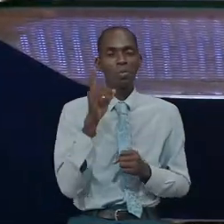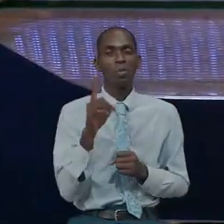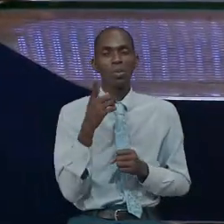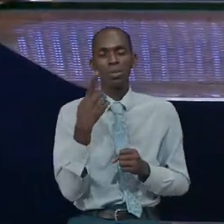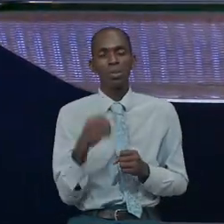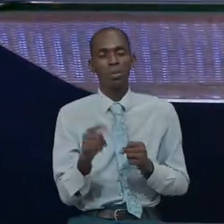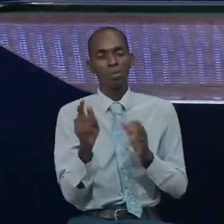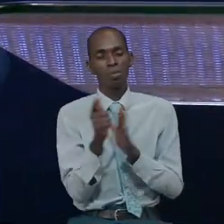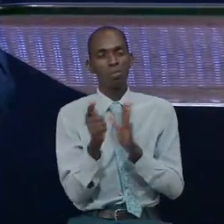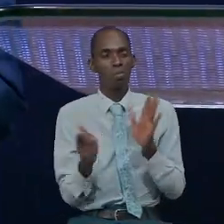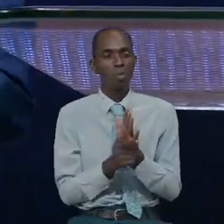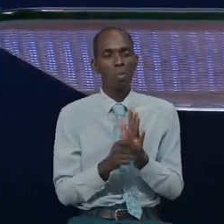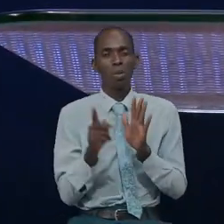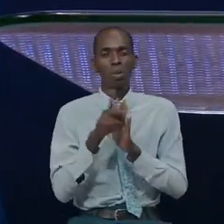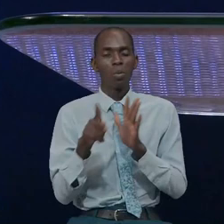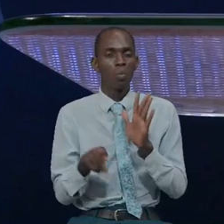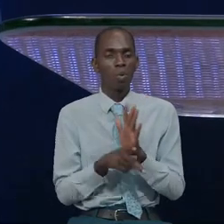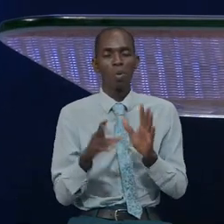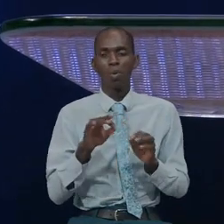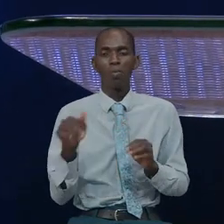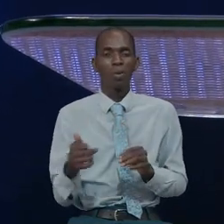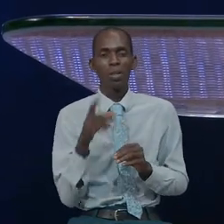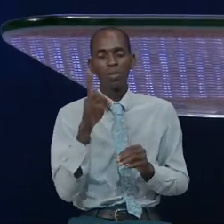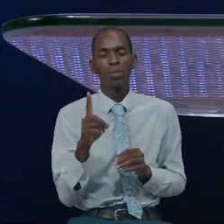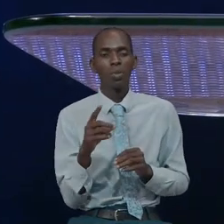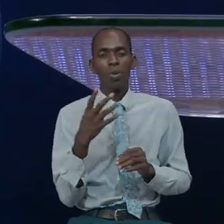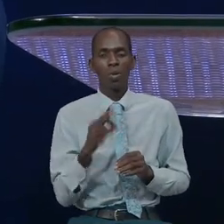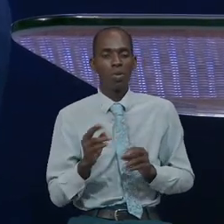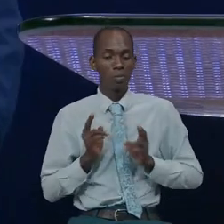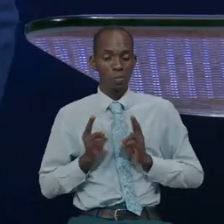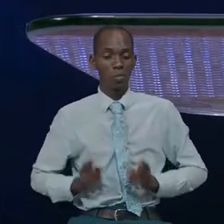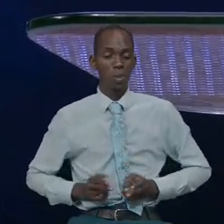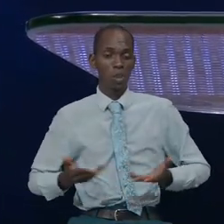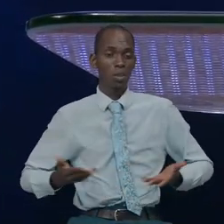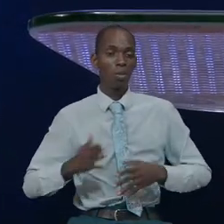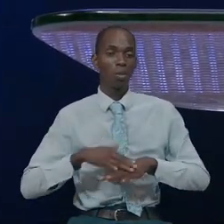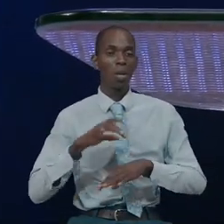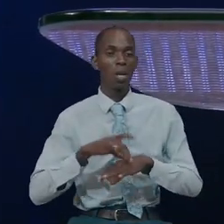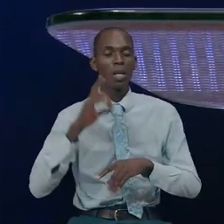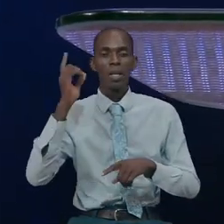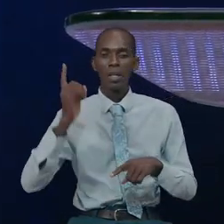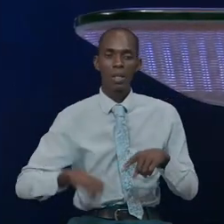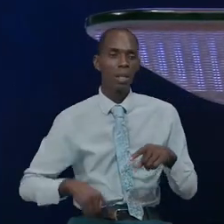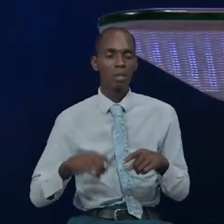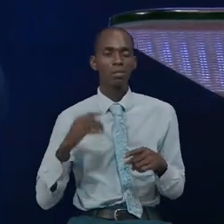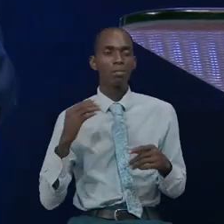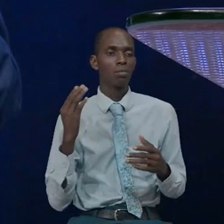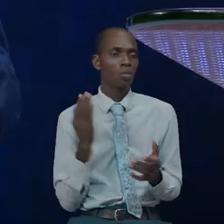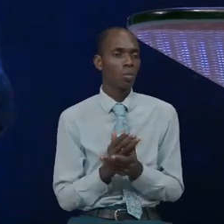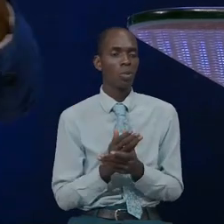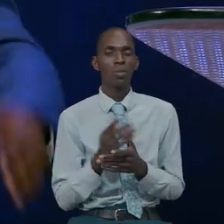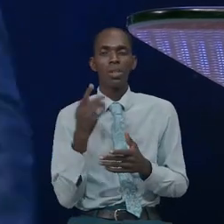of any man, and the policy of human beings here on earth cannot prevail against